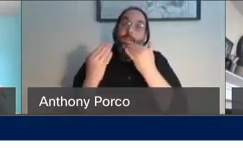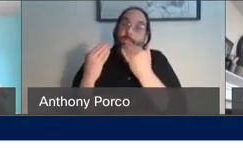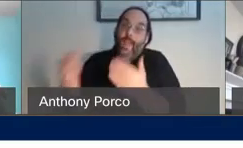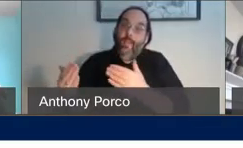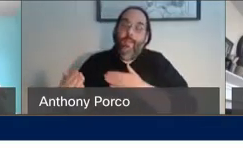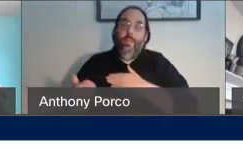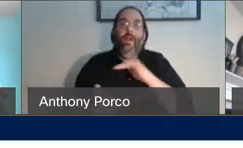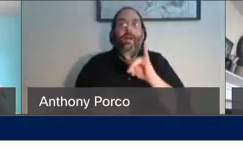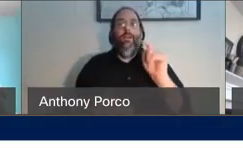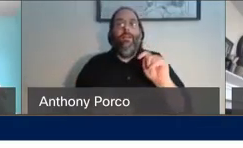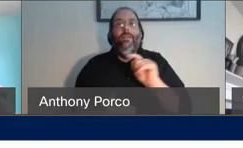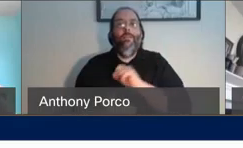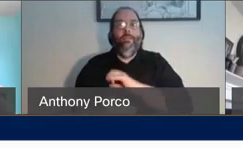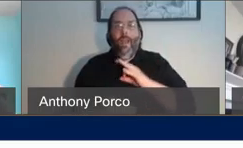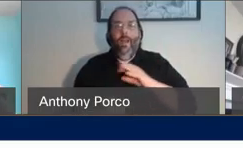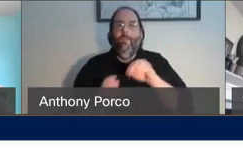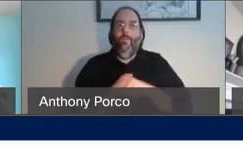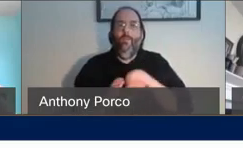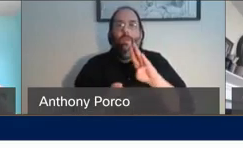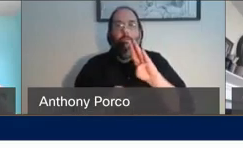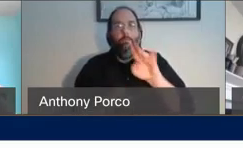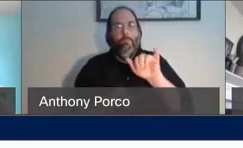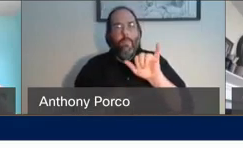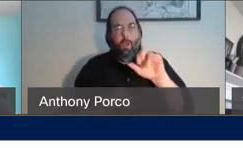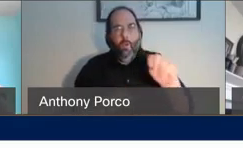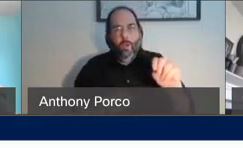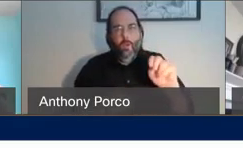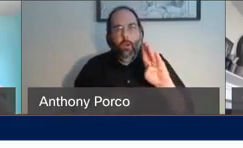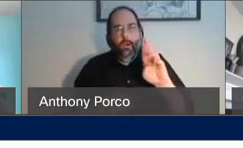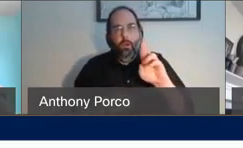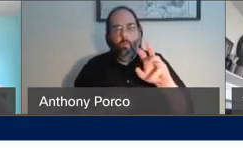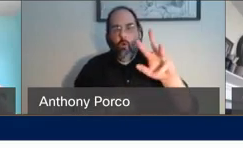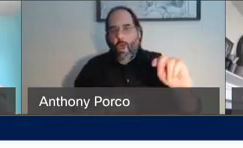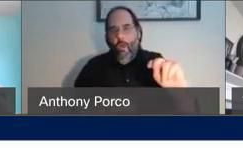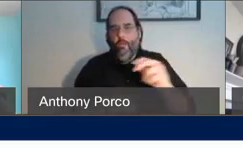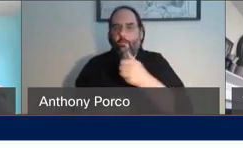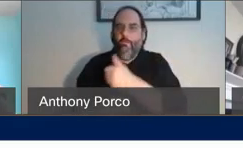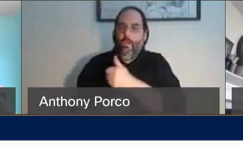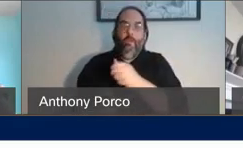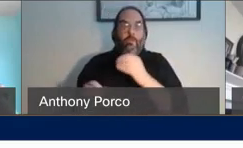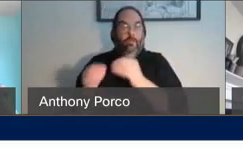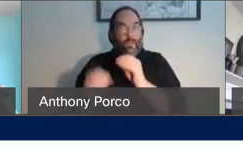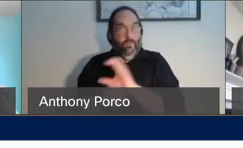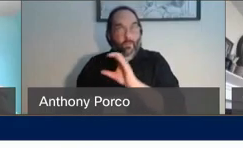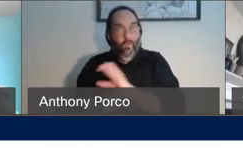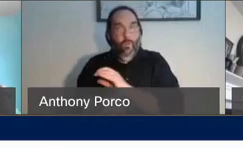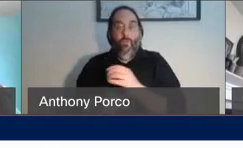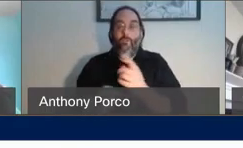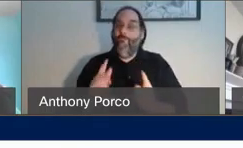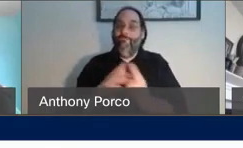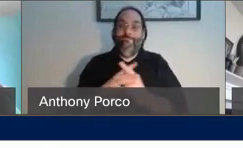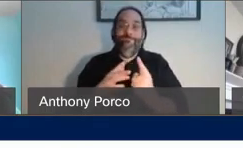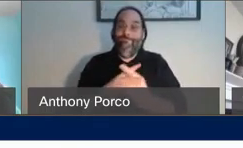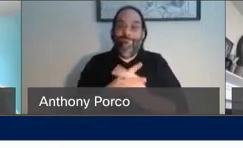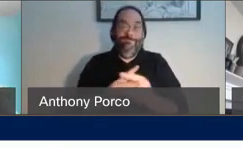staff, like Byron Brown, who prepares a computer and has come to work almost every